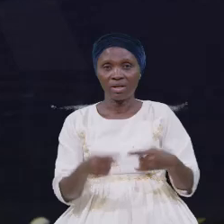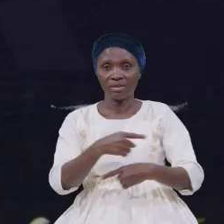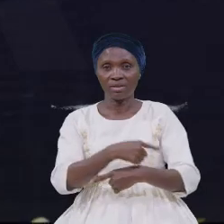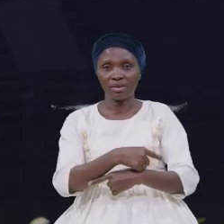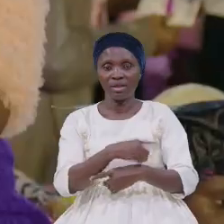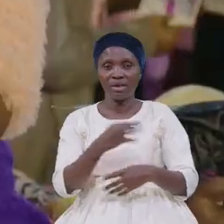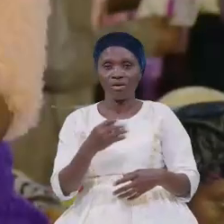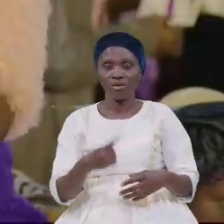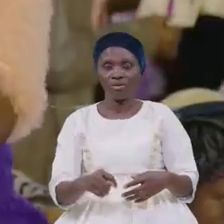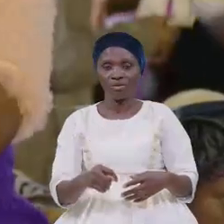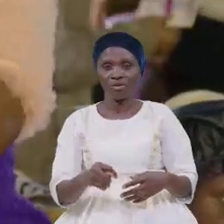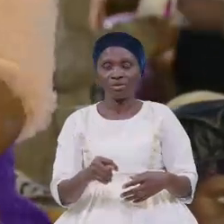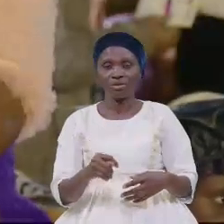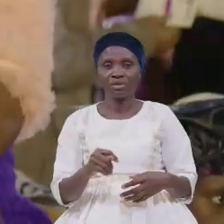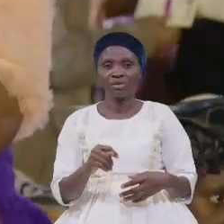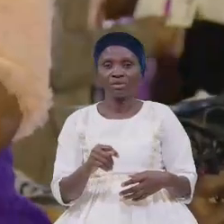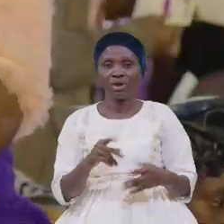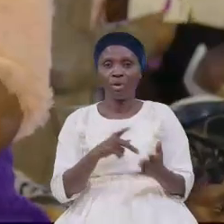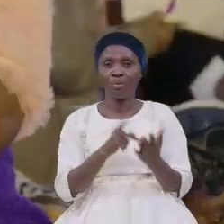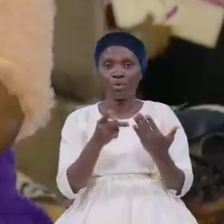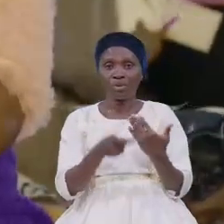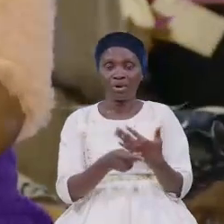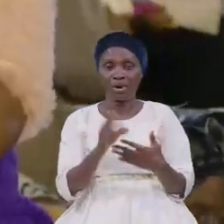will invite my friends. Can you tell your neighbor?